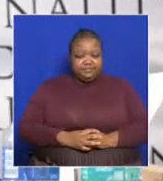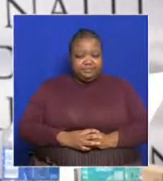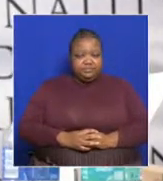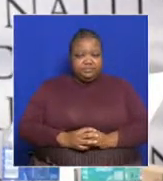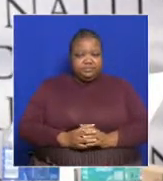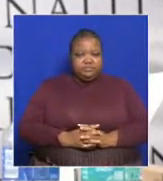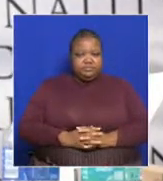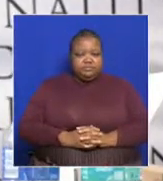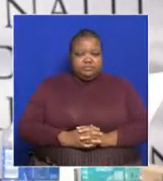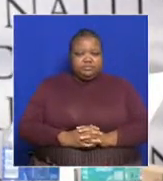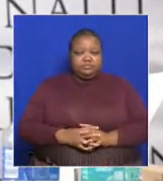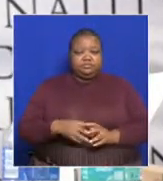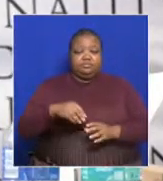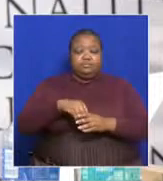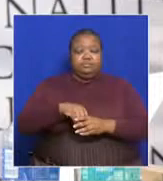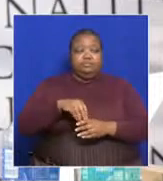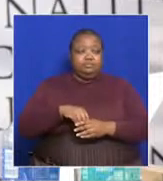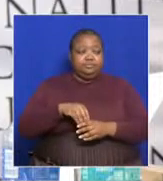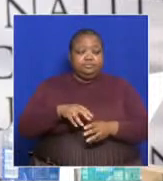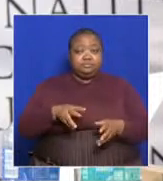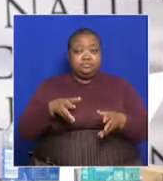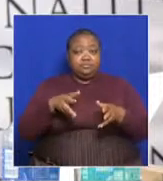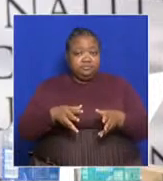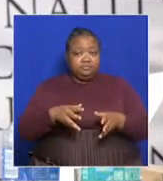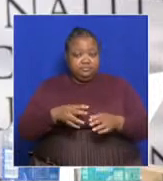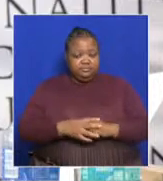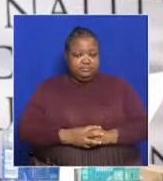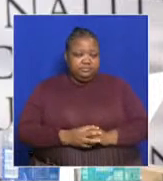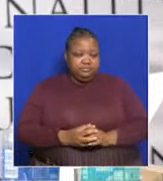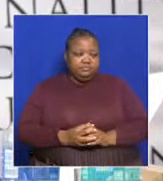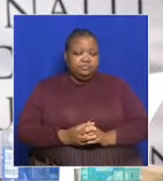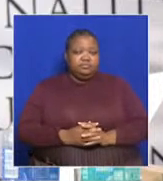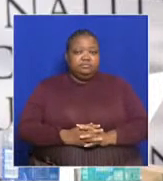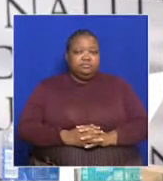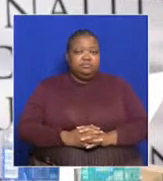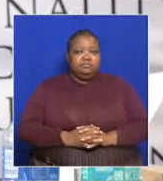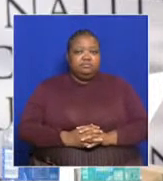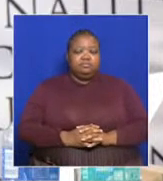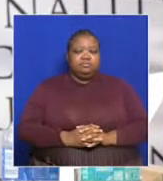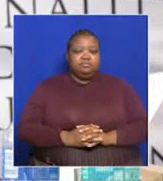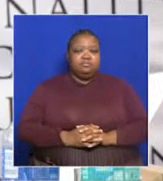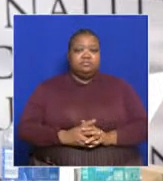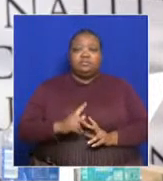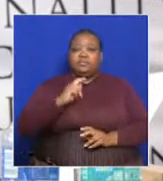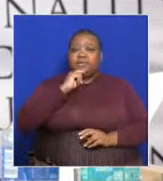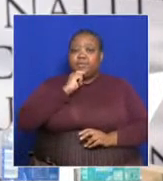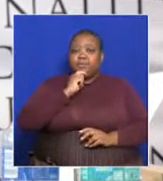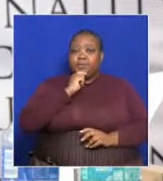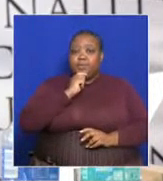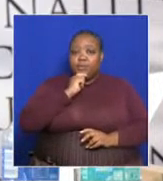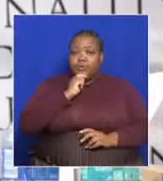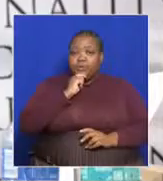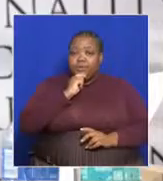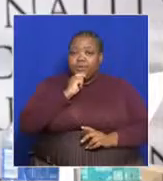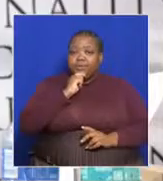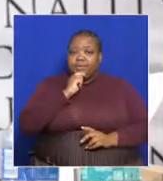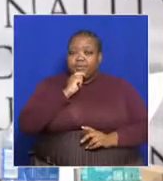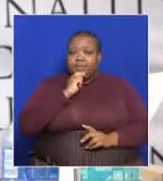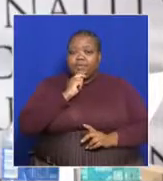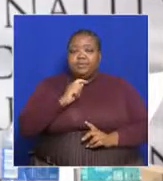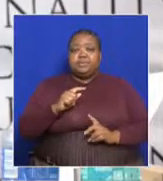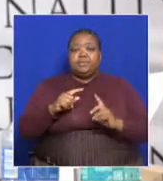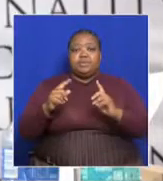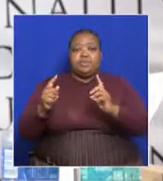context then, you recall we settled in the morning that when you approached Brigadier Nyuswa